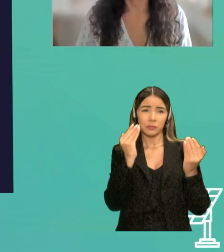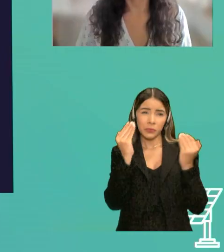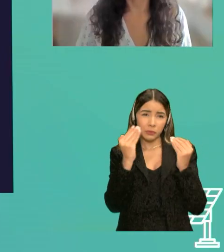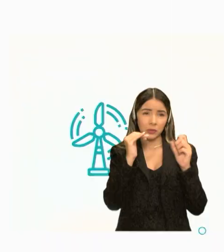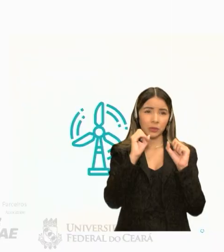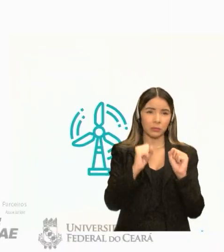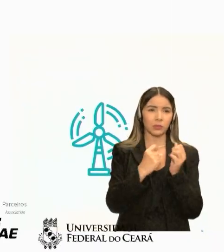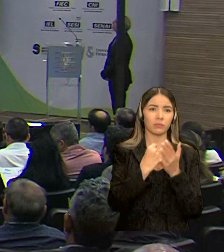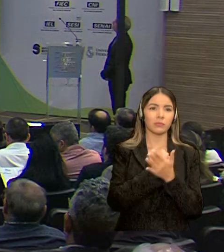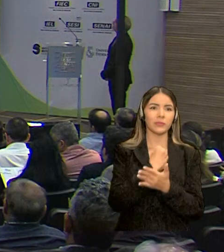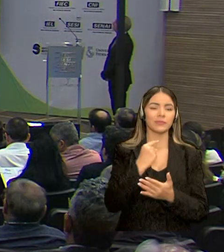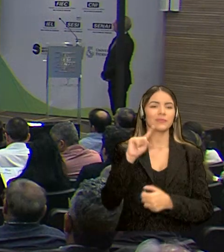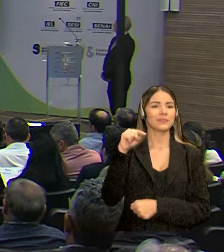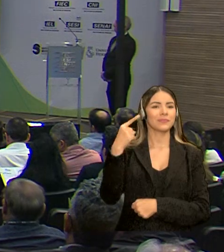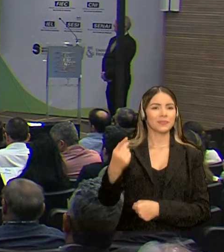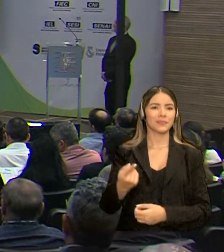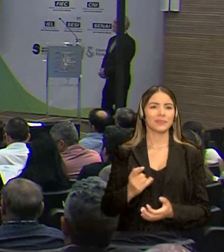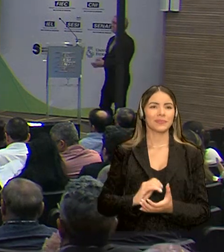much.